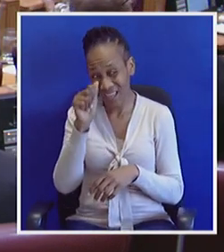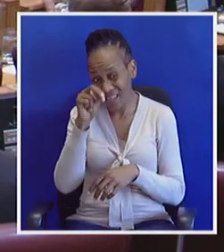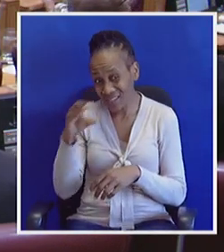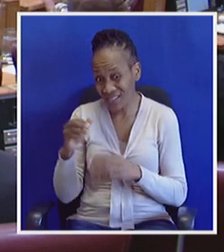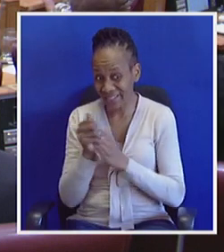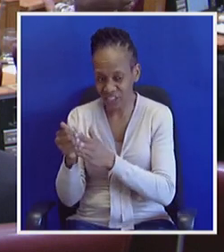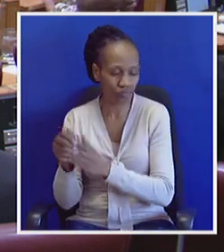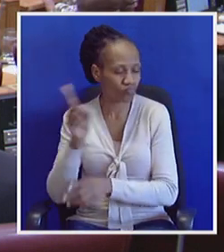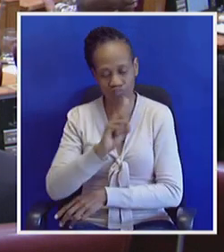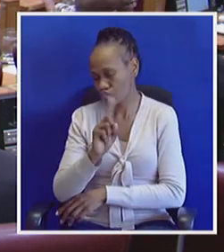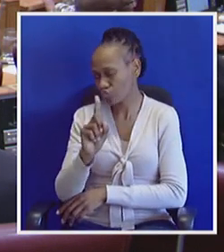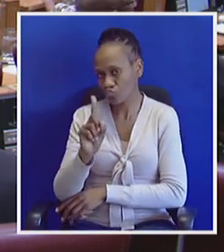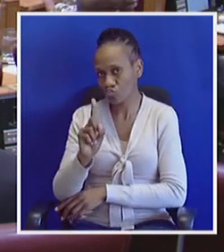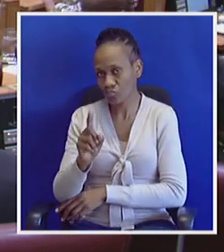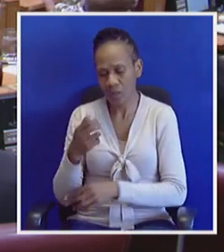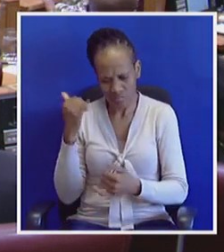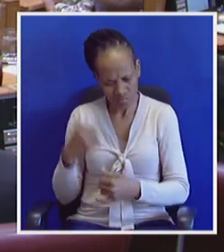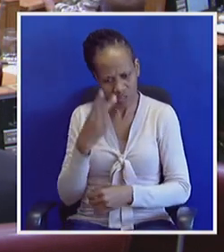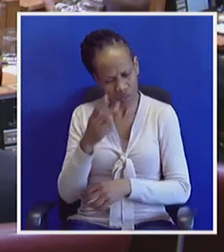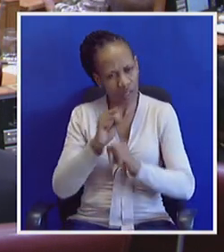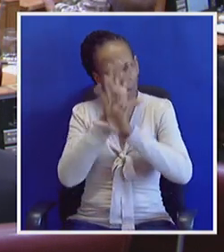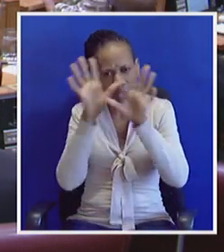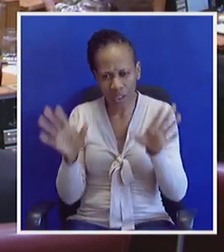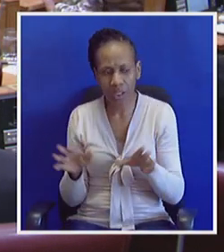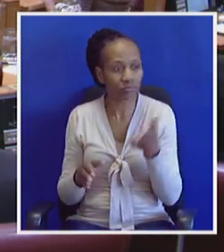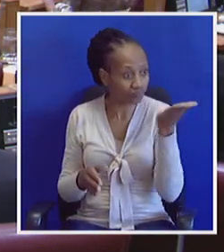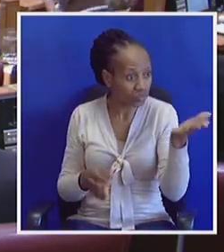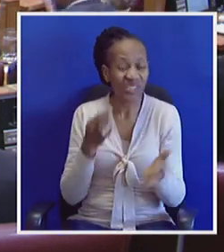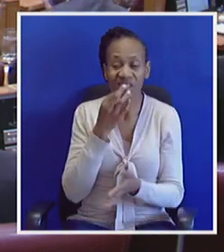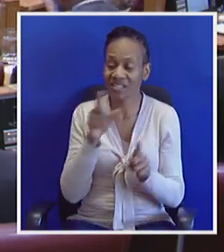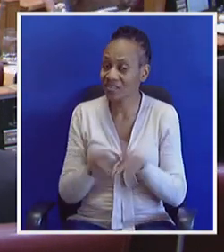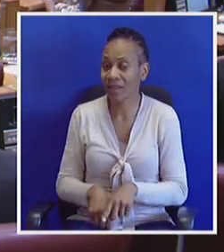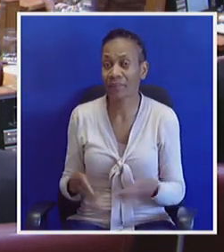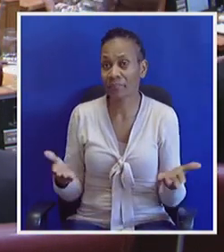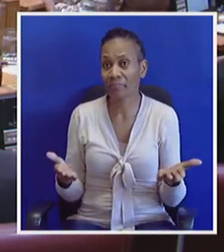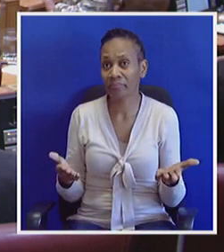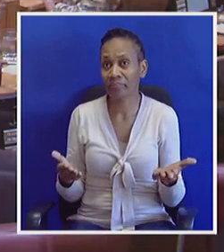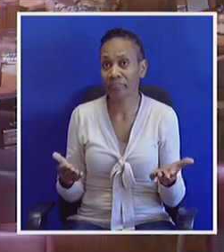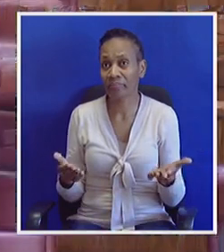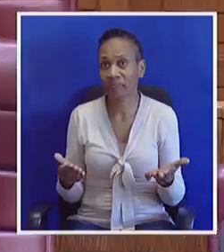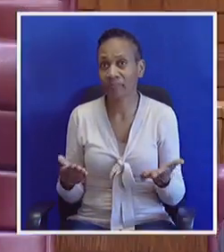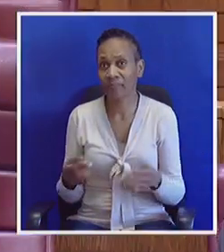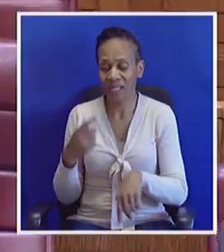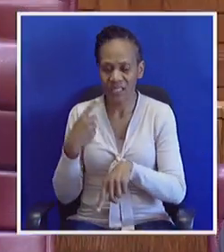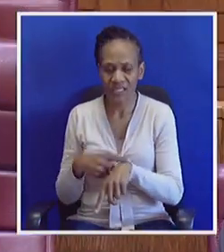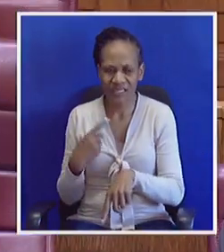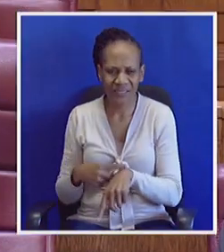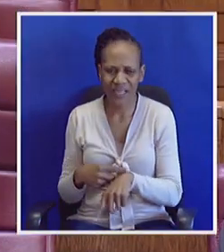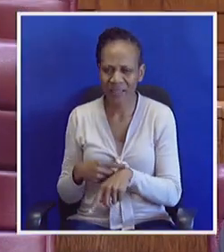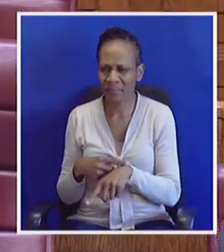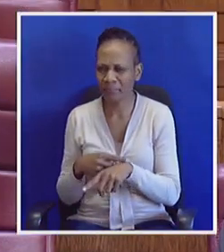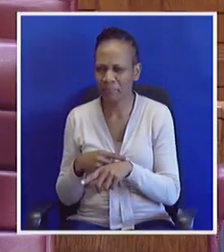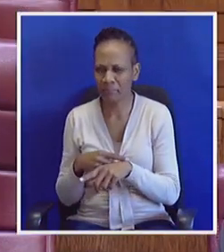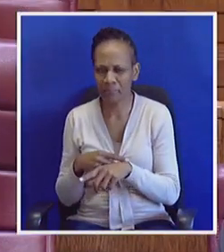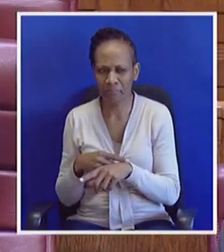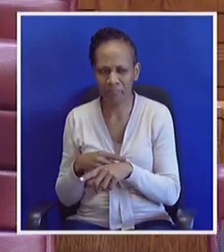leadership. It is clear that, as you yourself said, you should not be spending time in factional policies and backstabbing